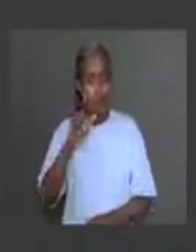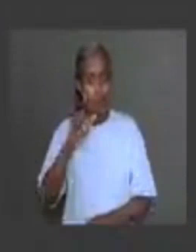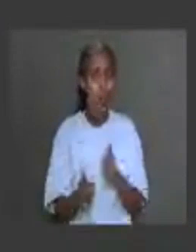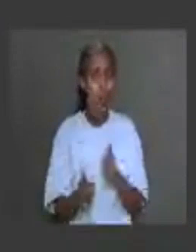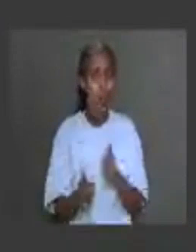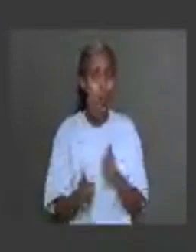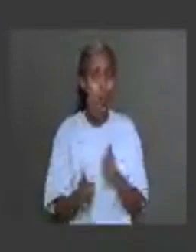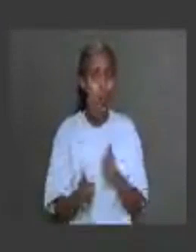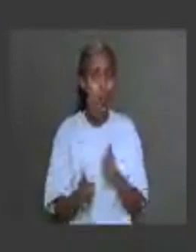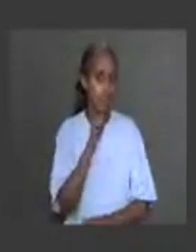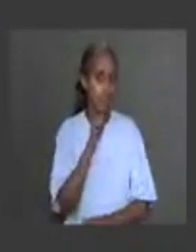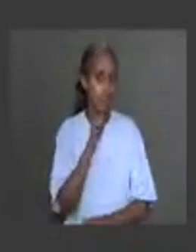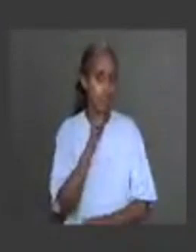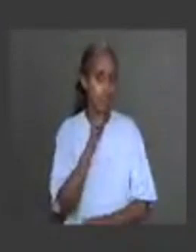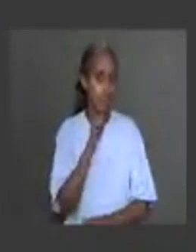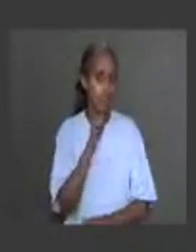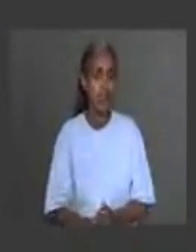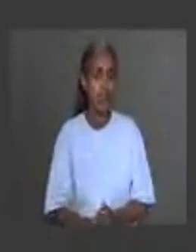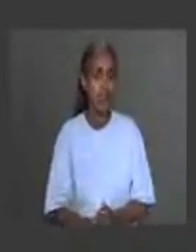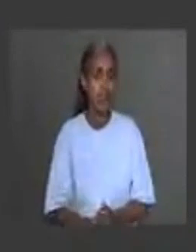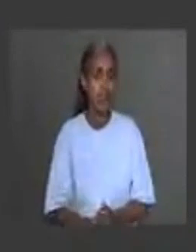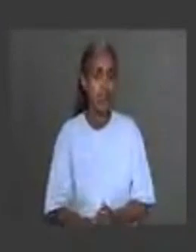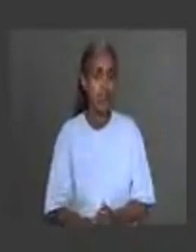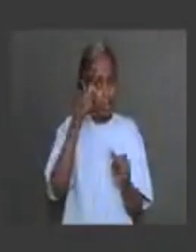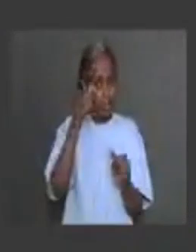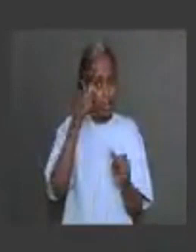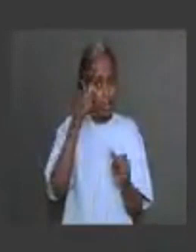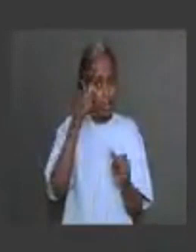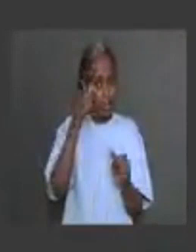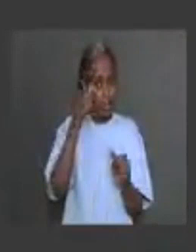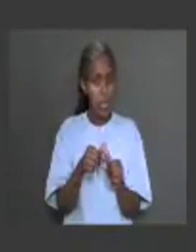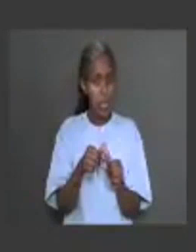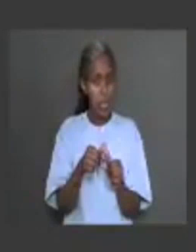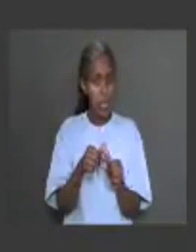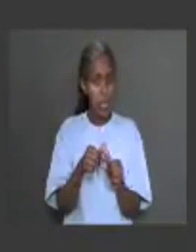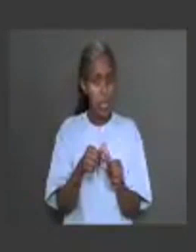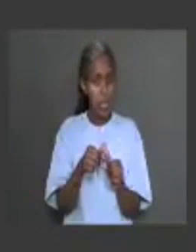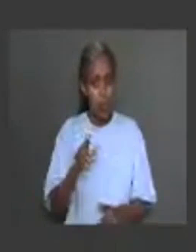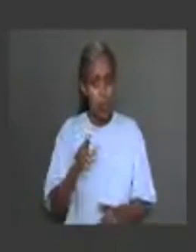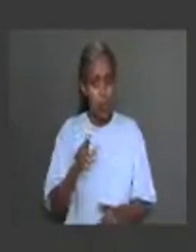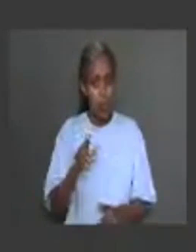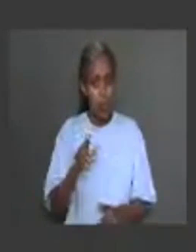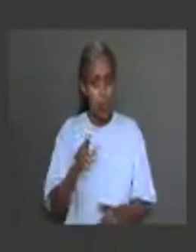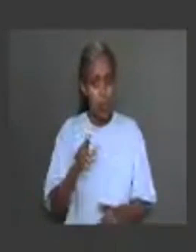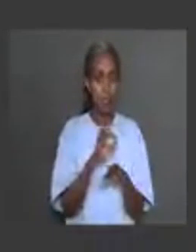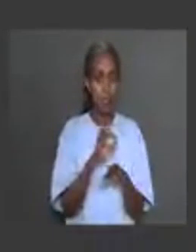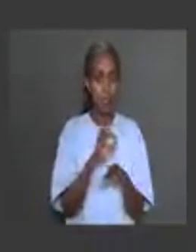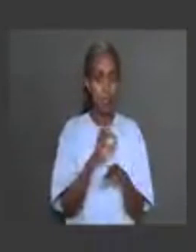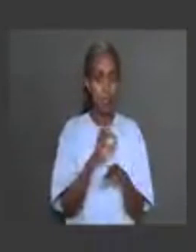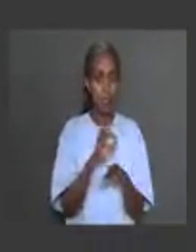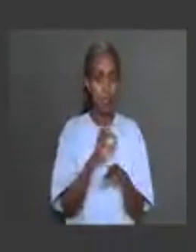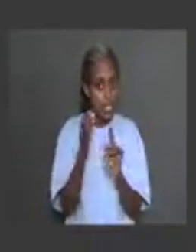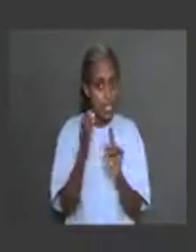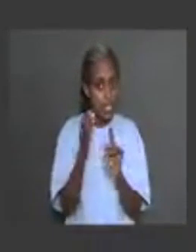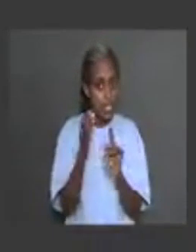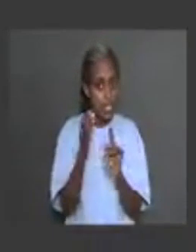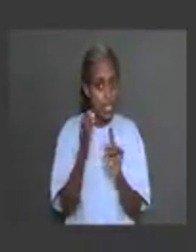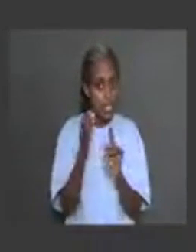not? Remember that polynomial functions can take different